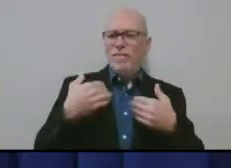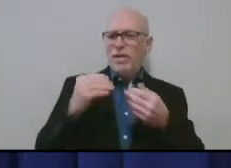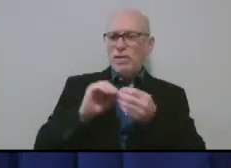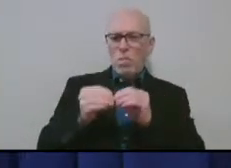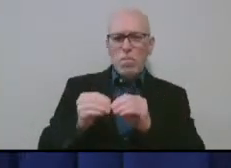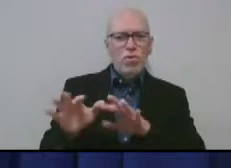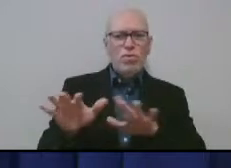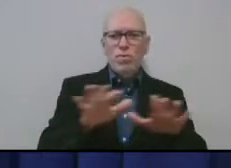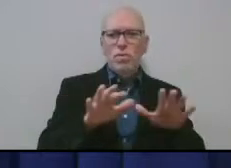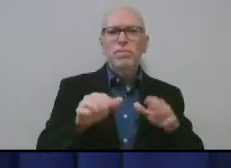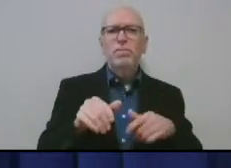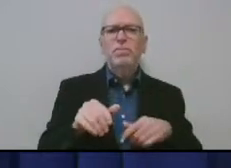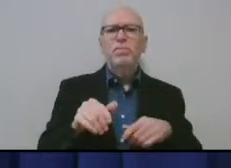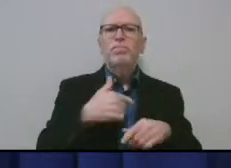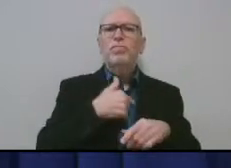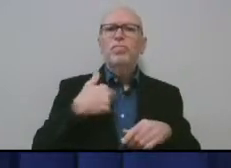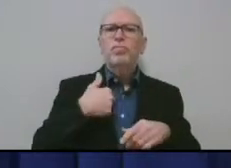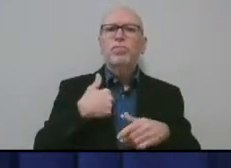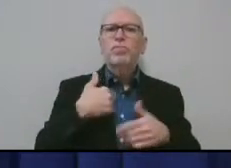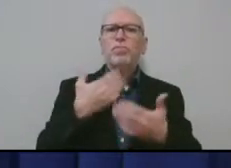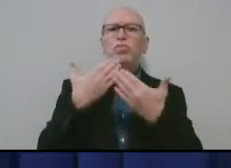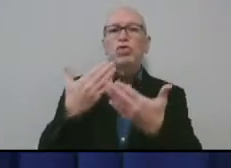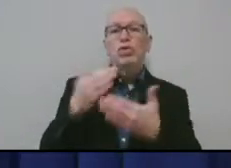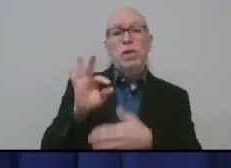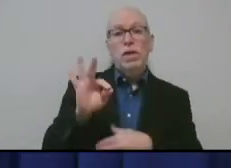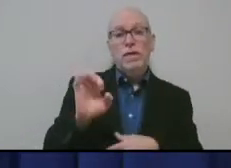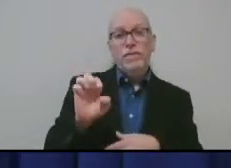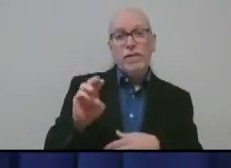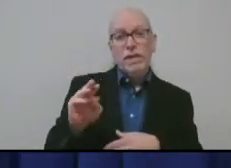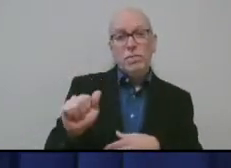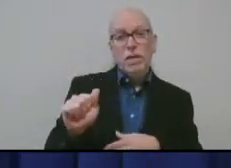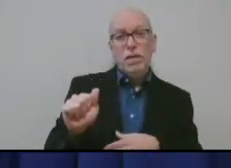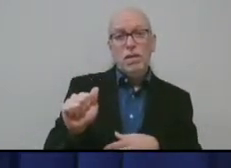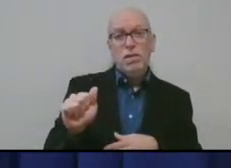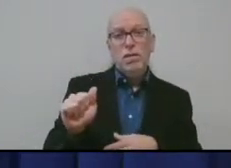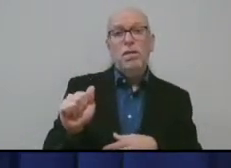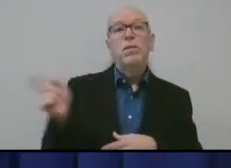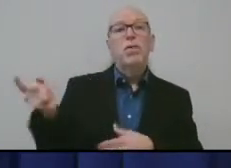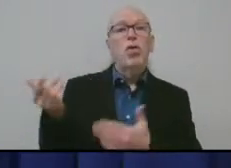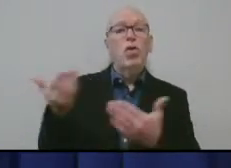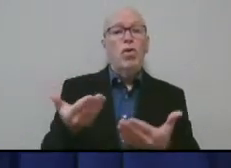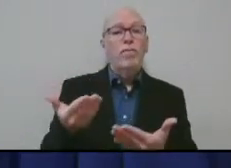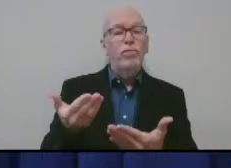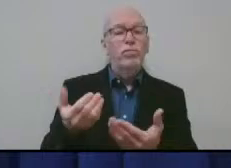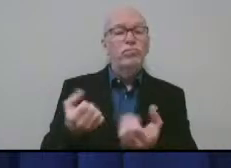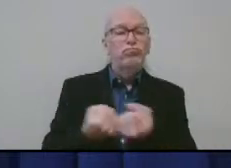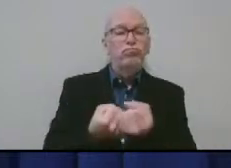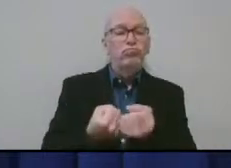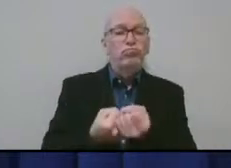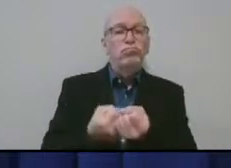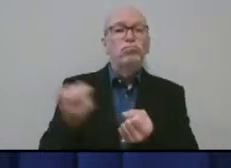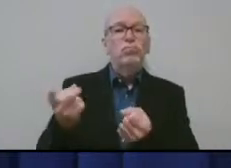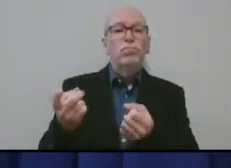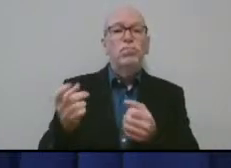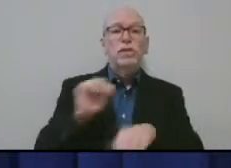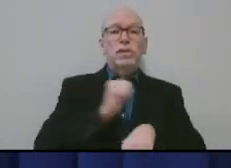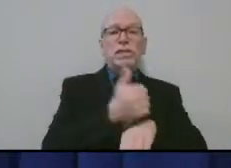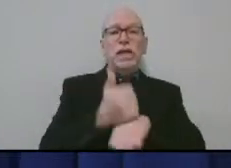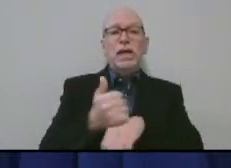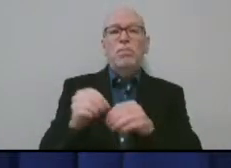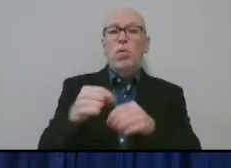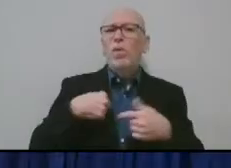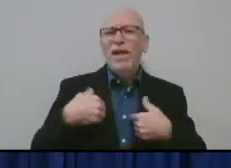appreciate FEMA offered some state assistance to stand up more sites. We have over